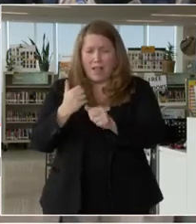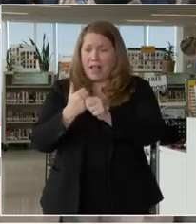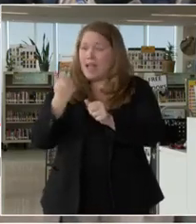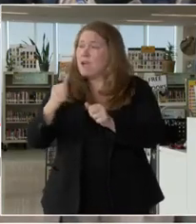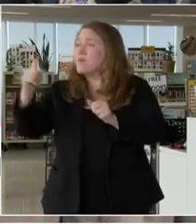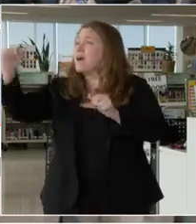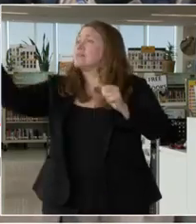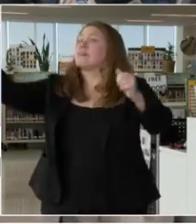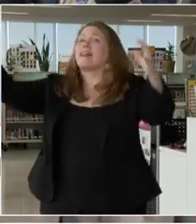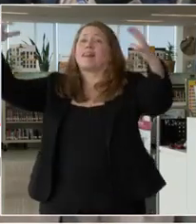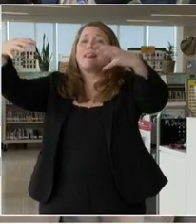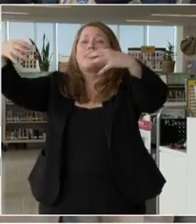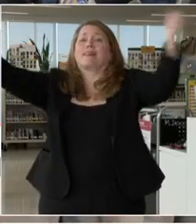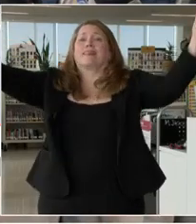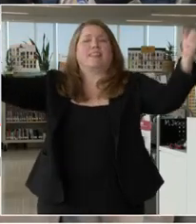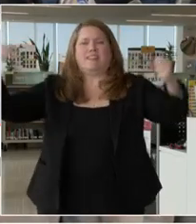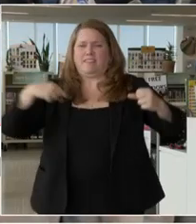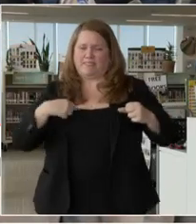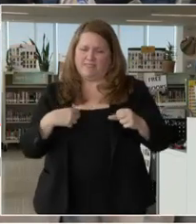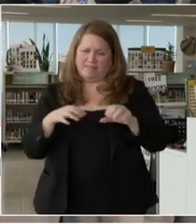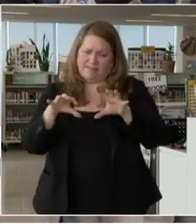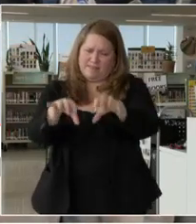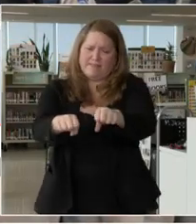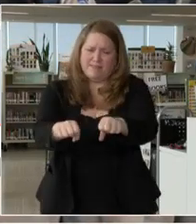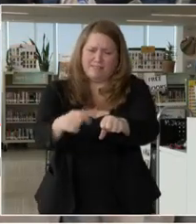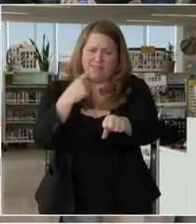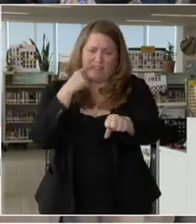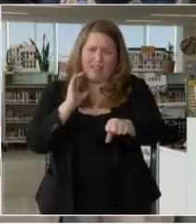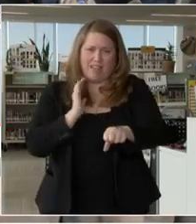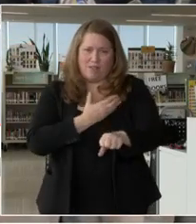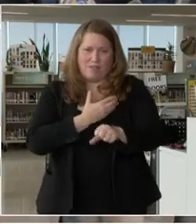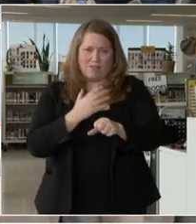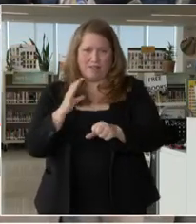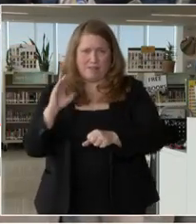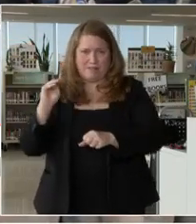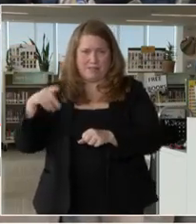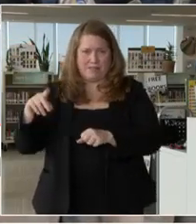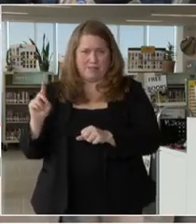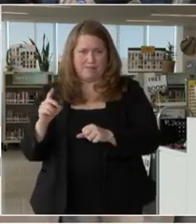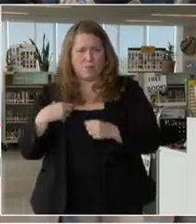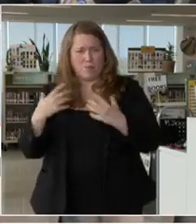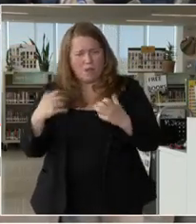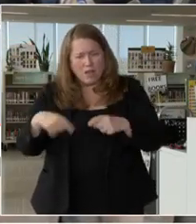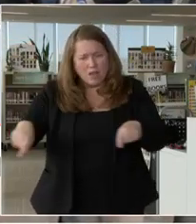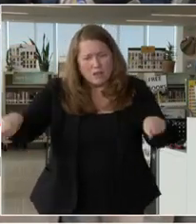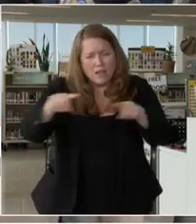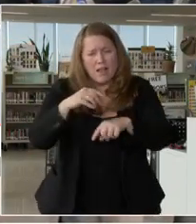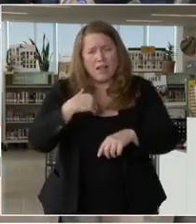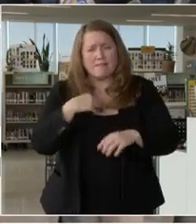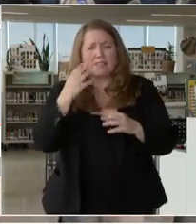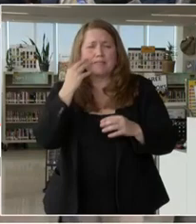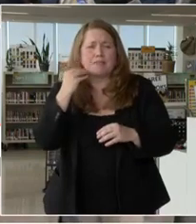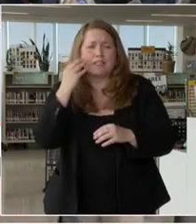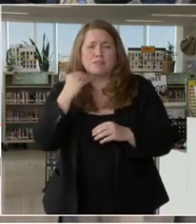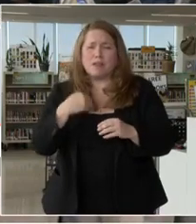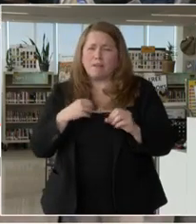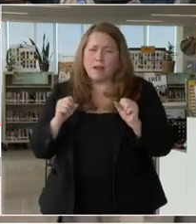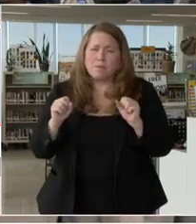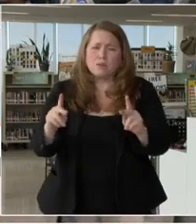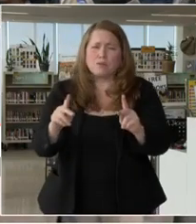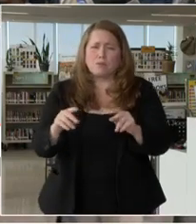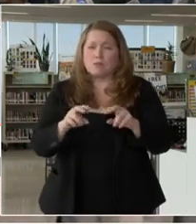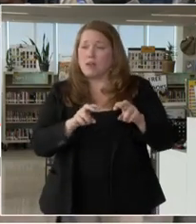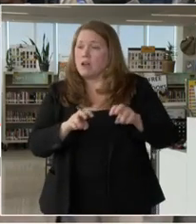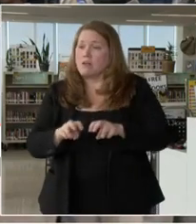put its hooks into you. I want to get an opportunity. I want you to have the experience like I did. I went on a police ride-along at the age